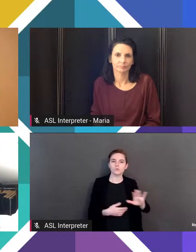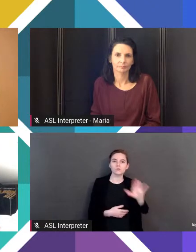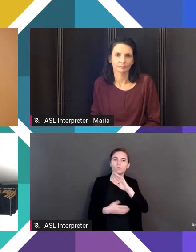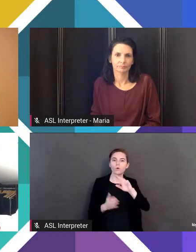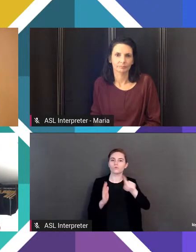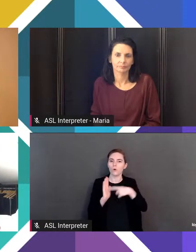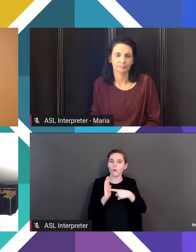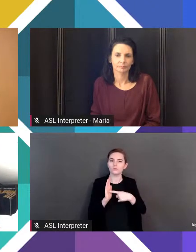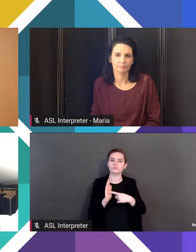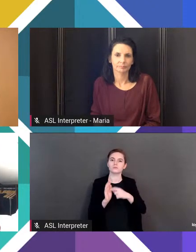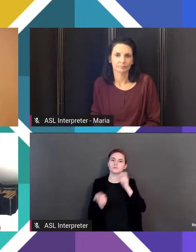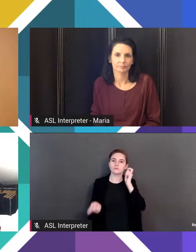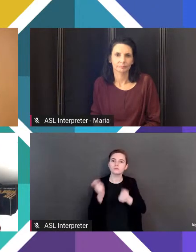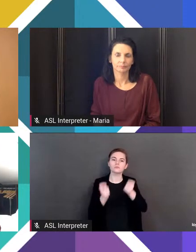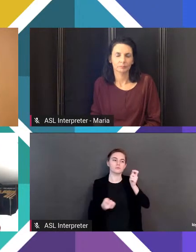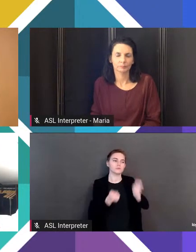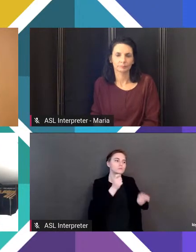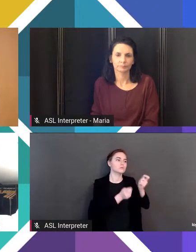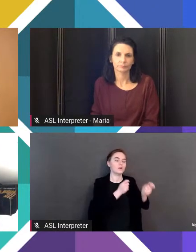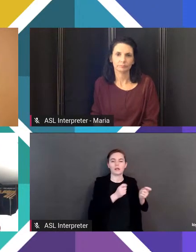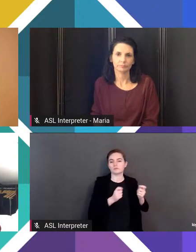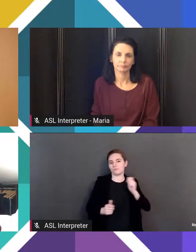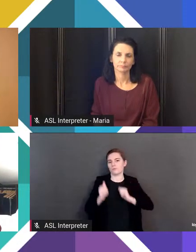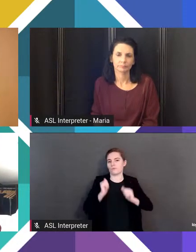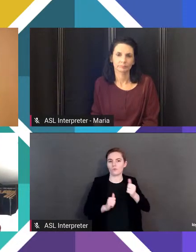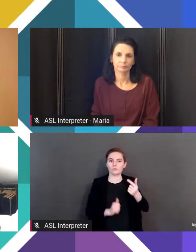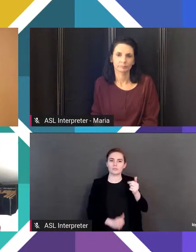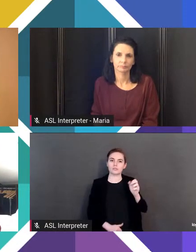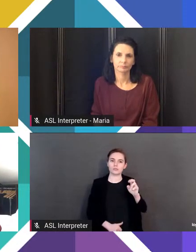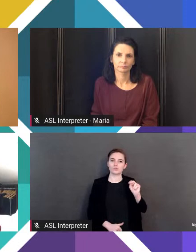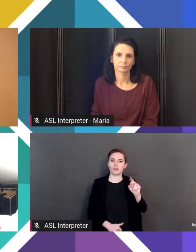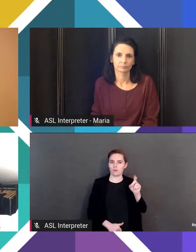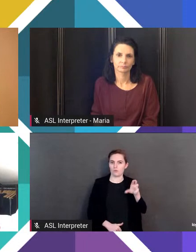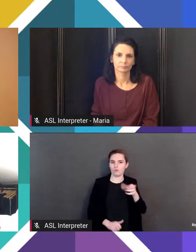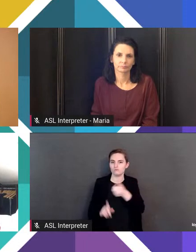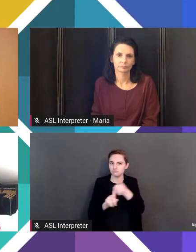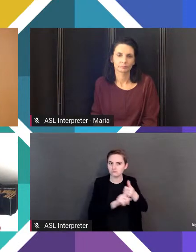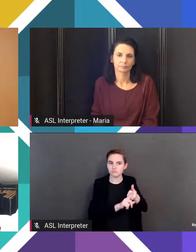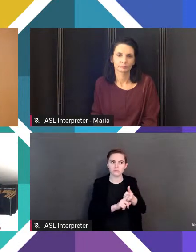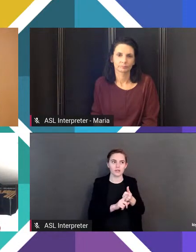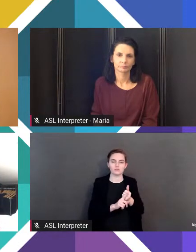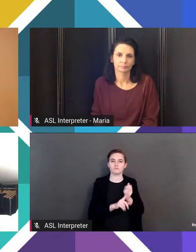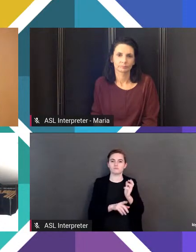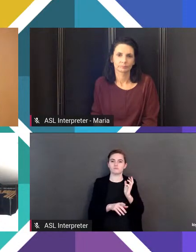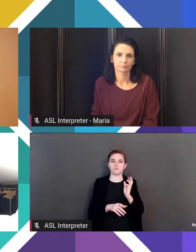and gender and, you know, playing into whatever you're existing in.